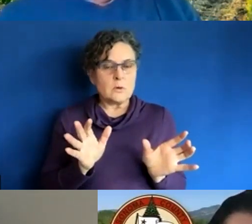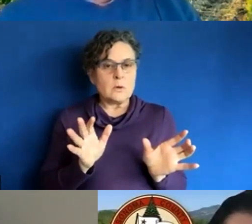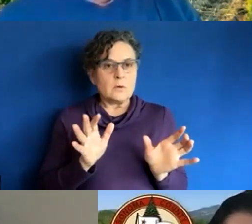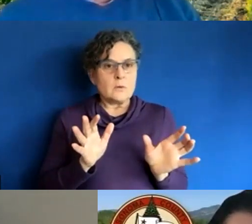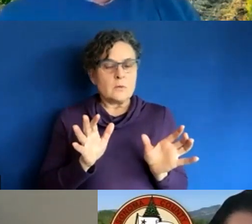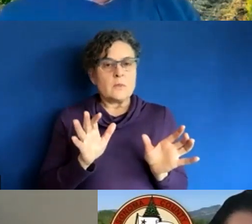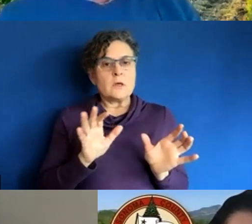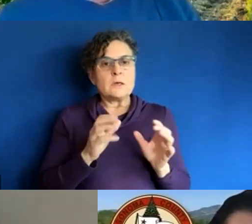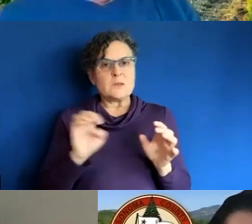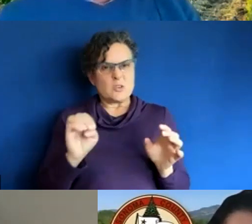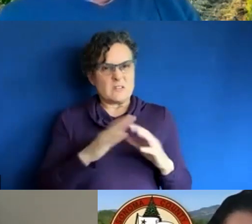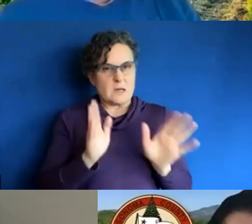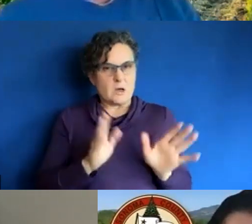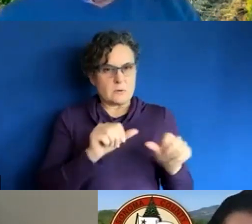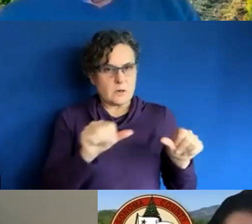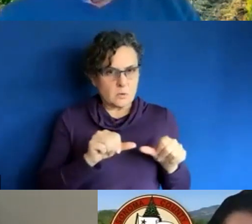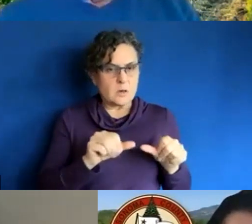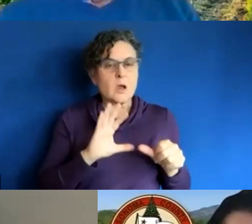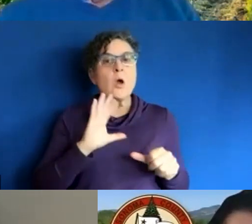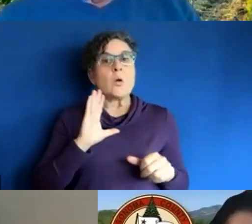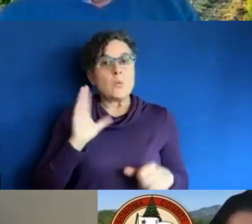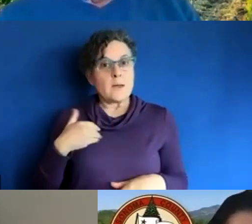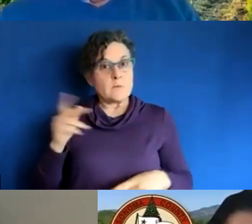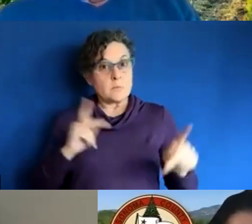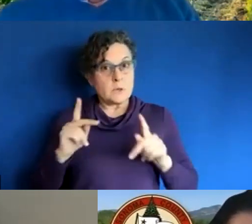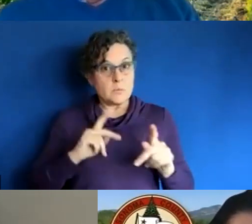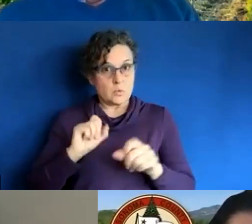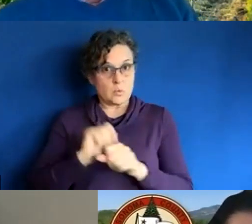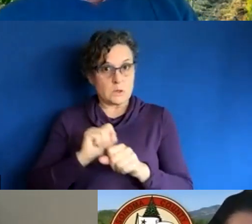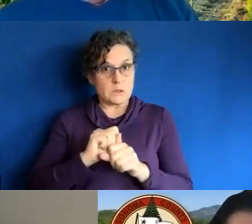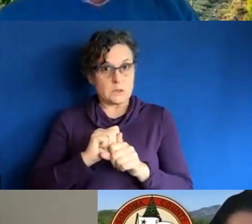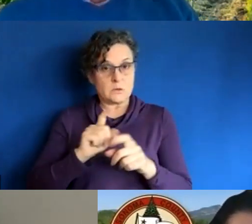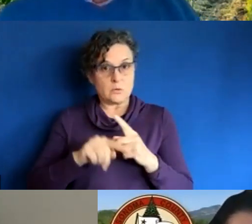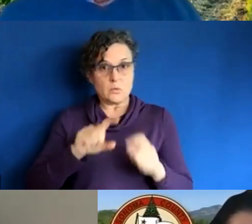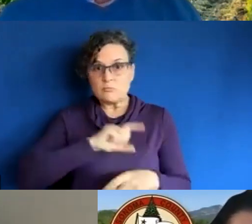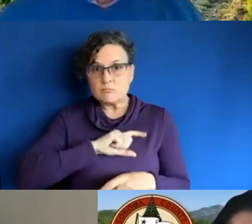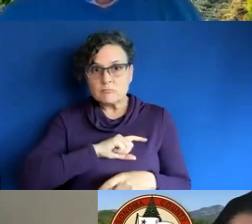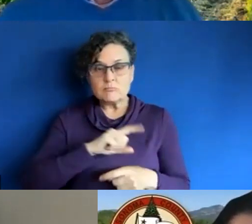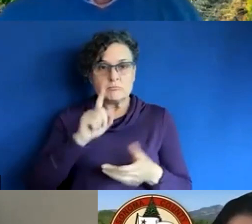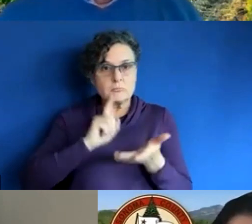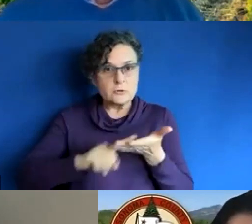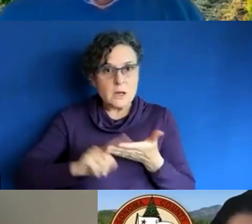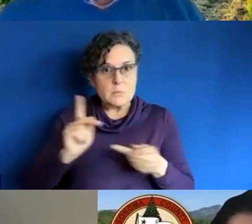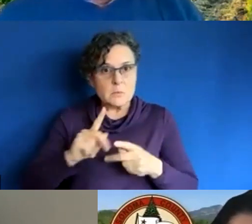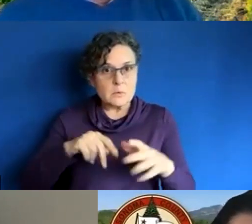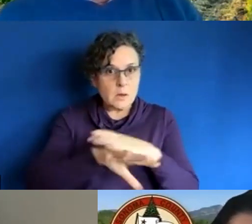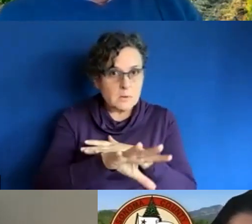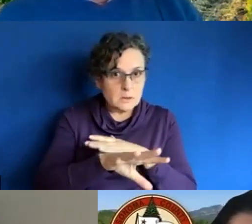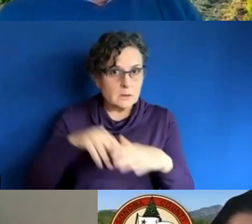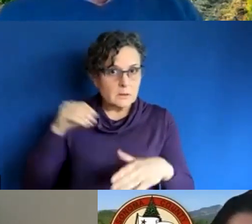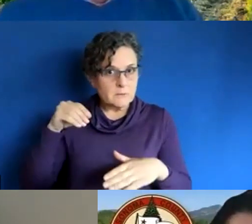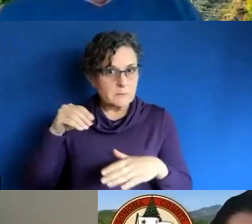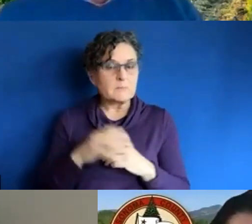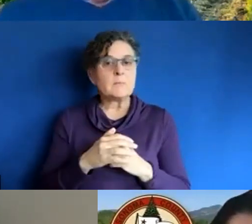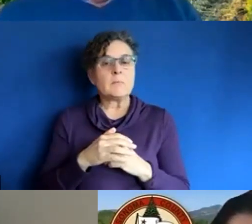location, and there would be security to come in and depart. And that's 24/7 security. And